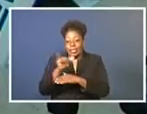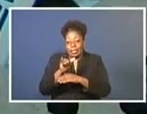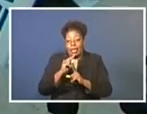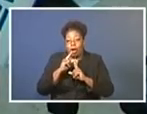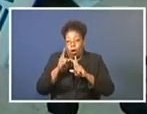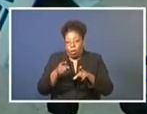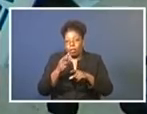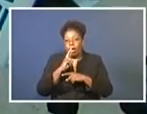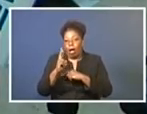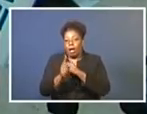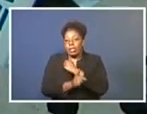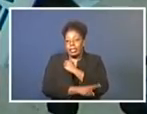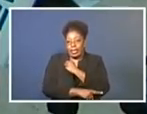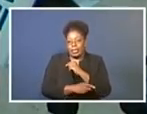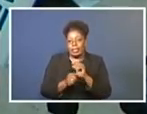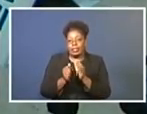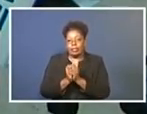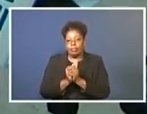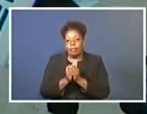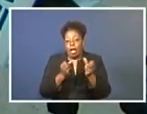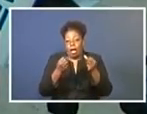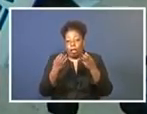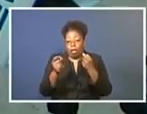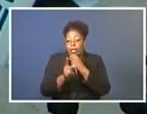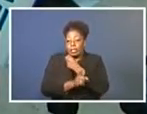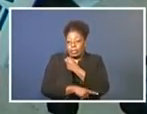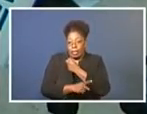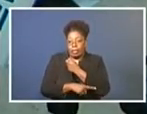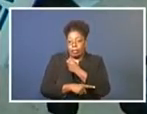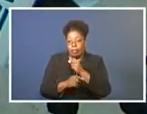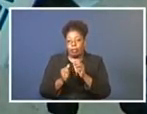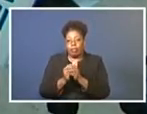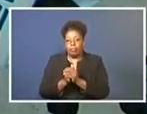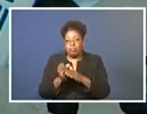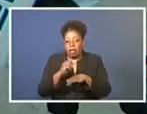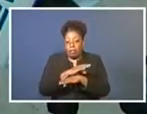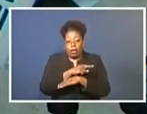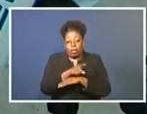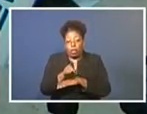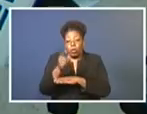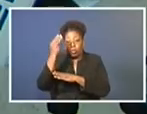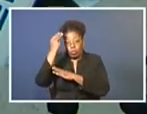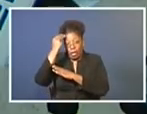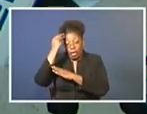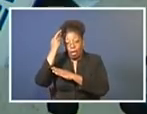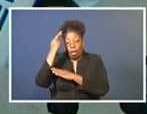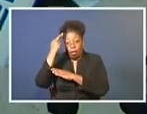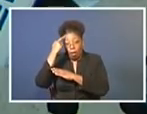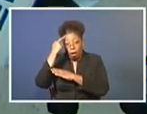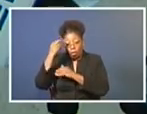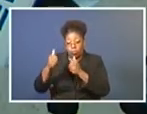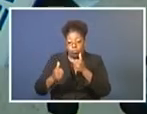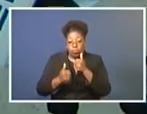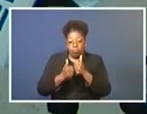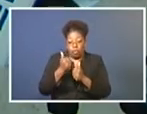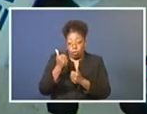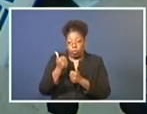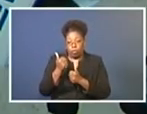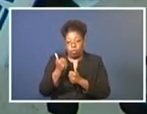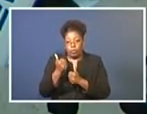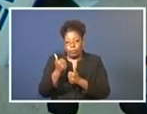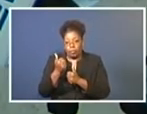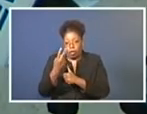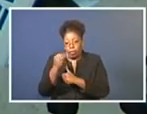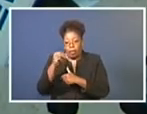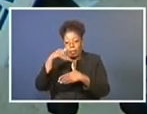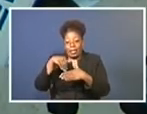are sentenced. A lot of these sentences that affect juveniles, that affect persons who are mentally ill, those who are most vulnerable actually in